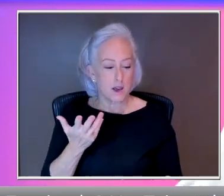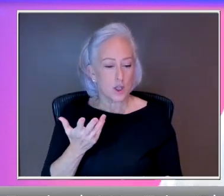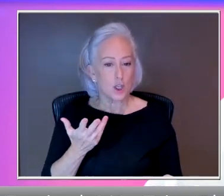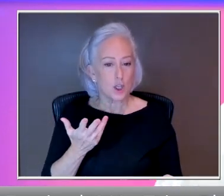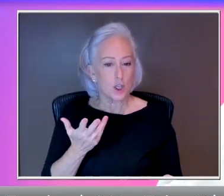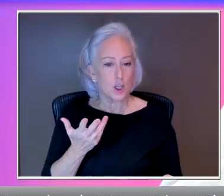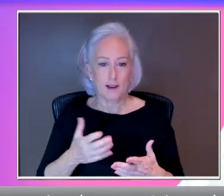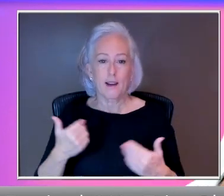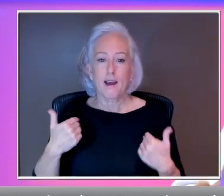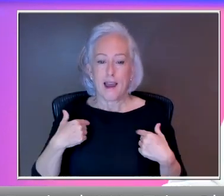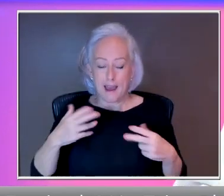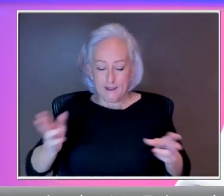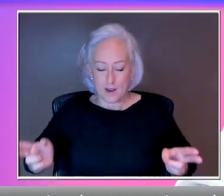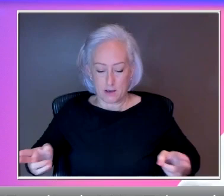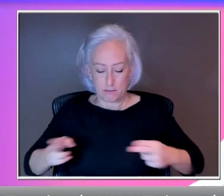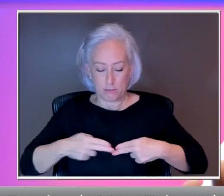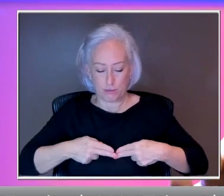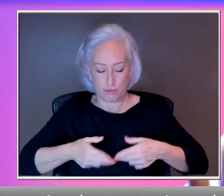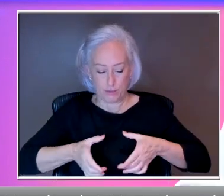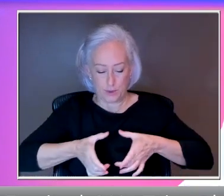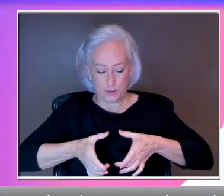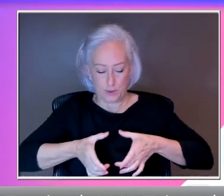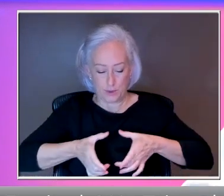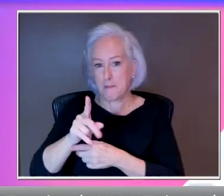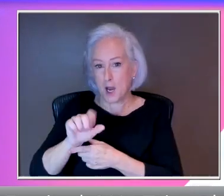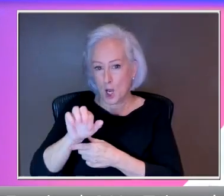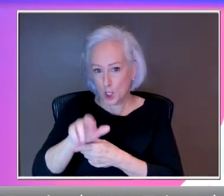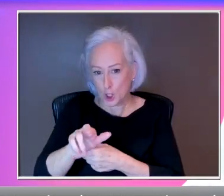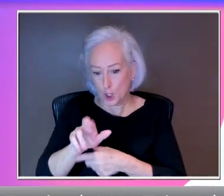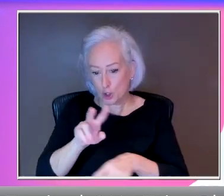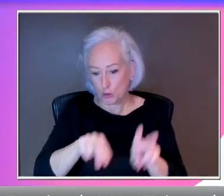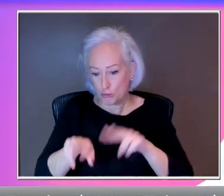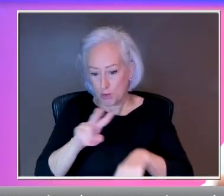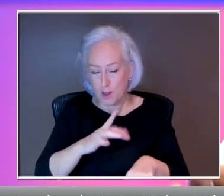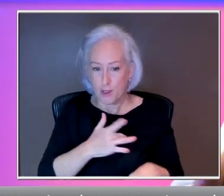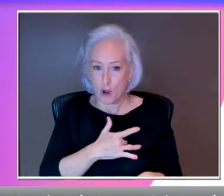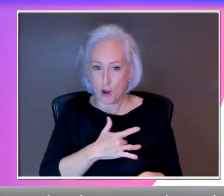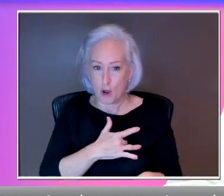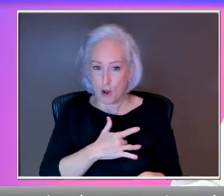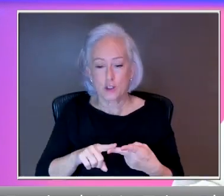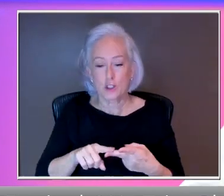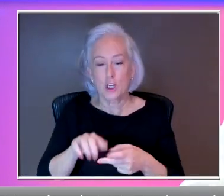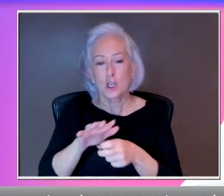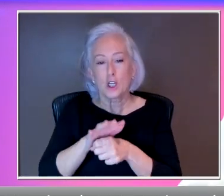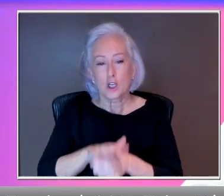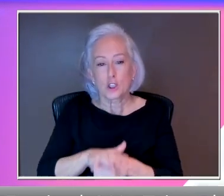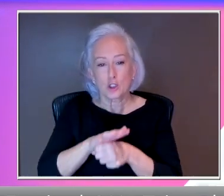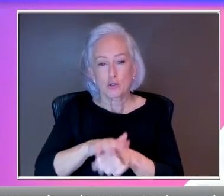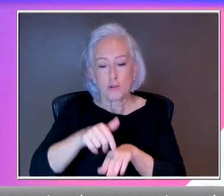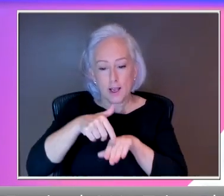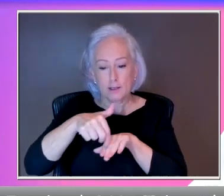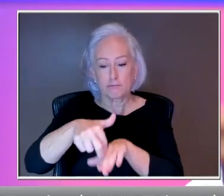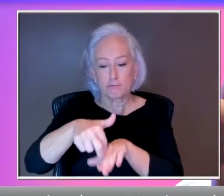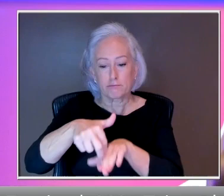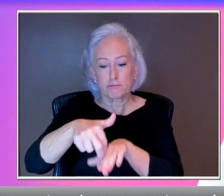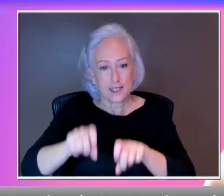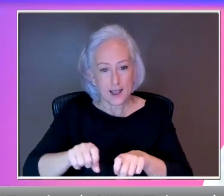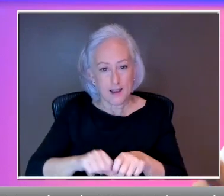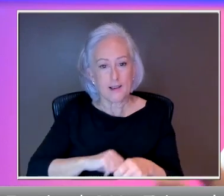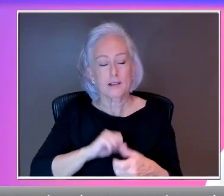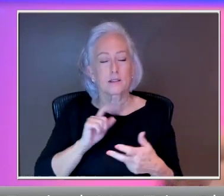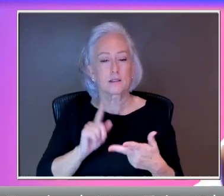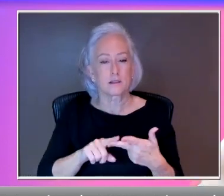them, an ultrasound of the heart with the echo and monitor, and we can do even a stress test if we need to. But If those come back negative, we can provide